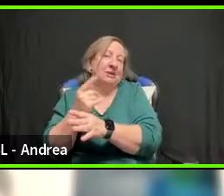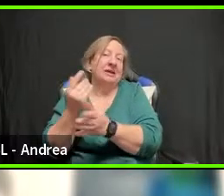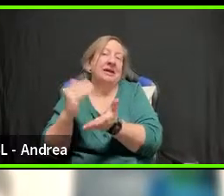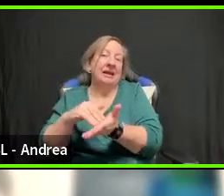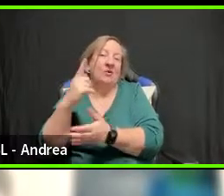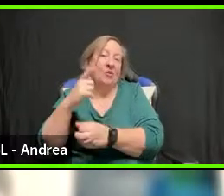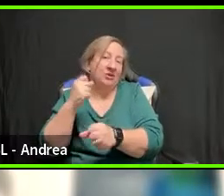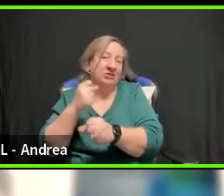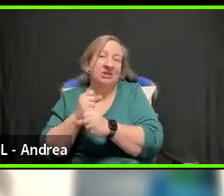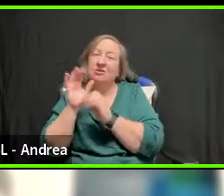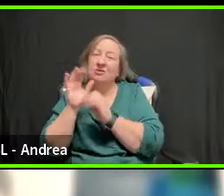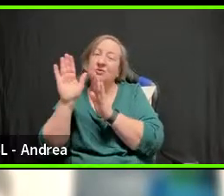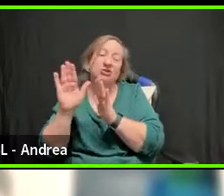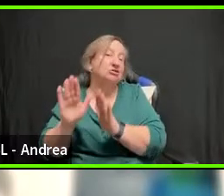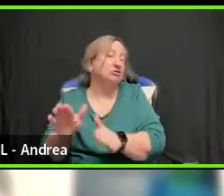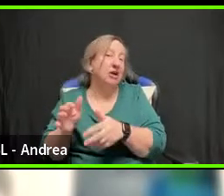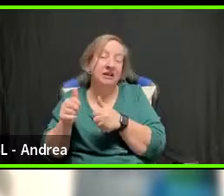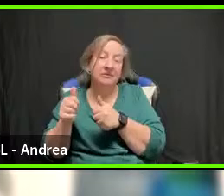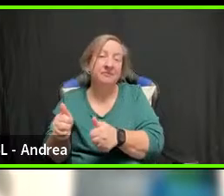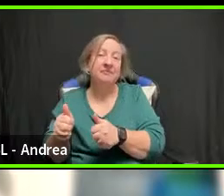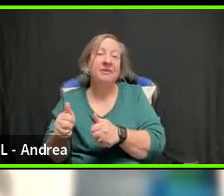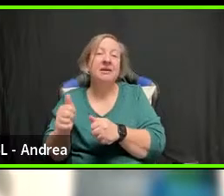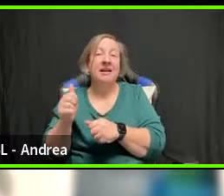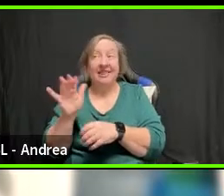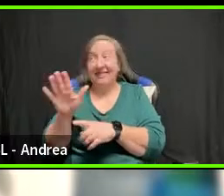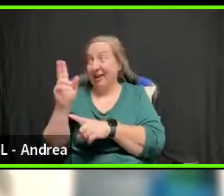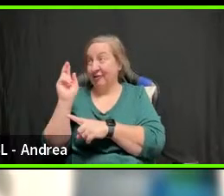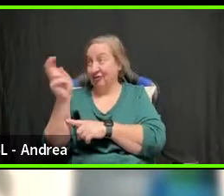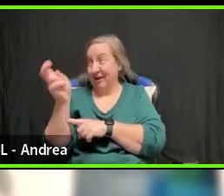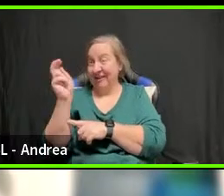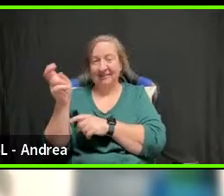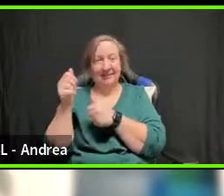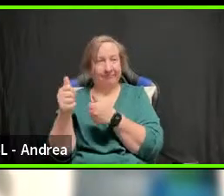It was great. And the transit is fantastic.